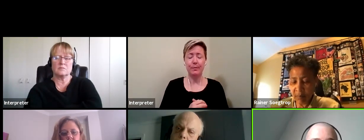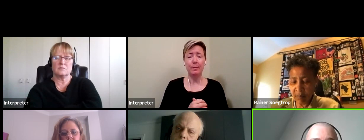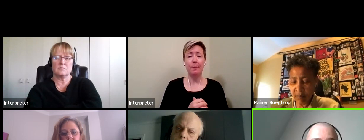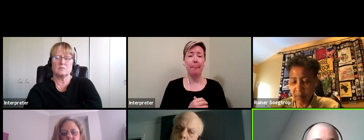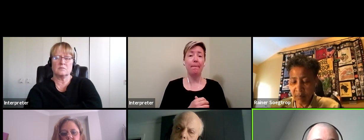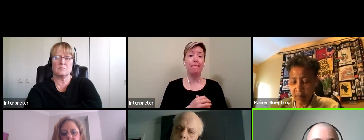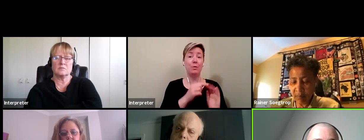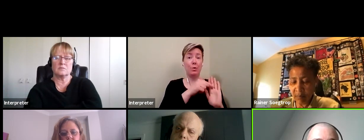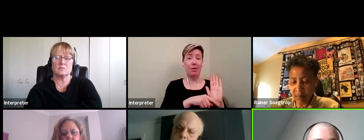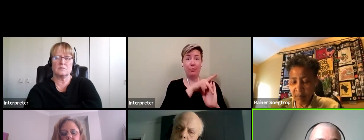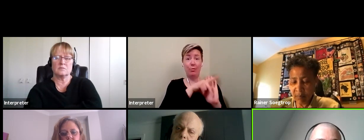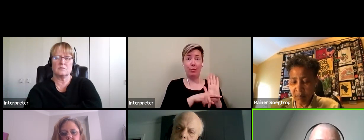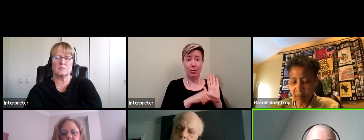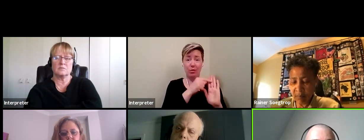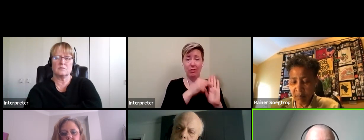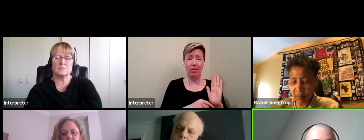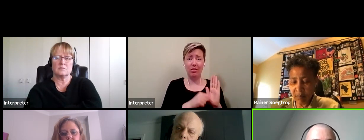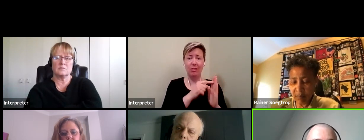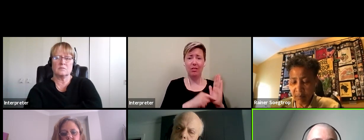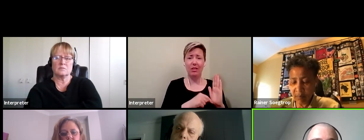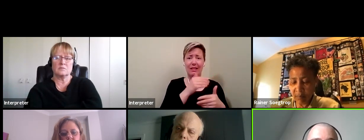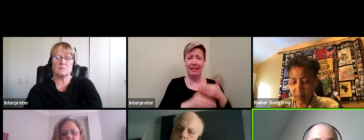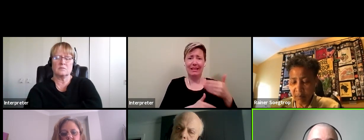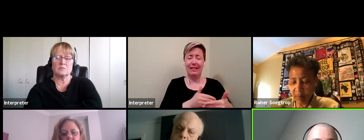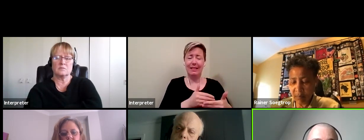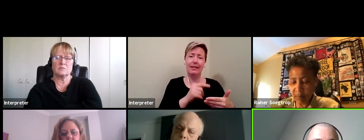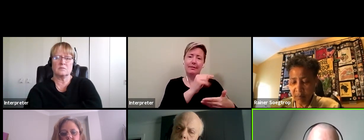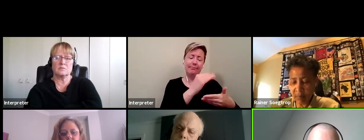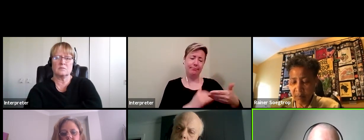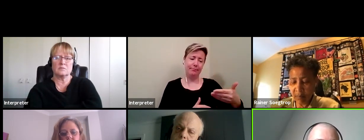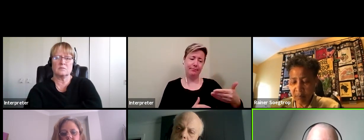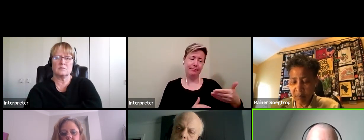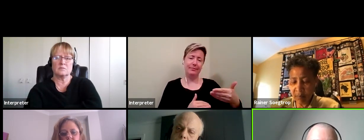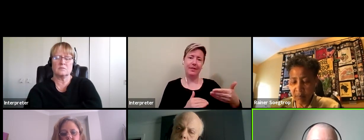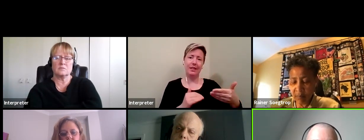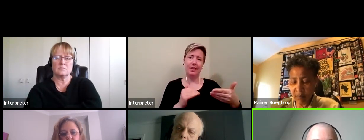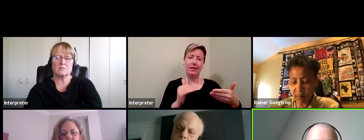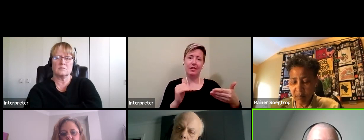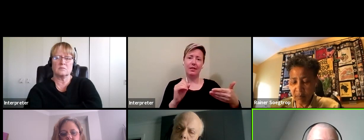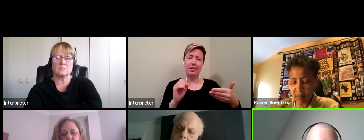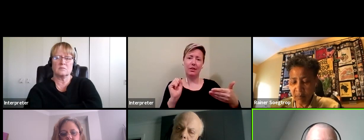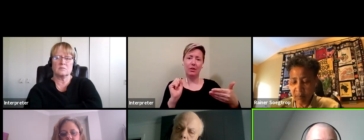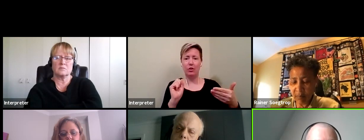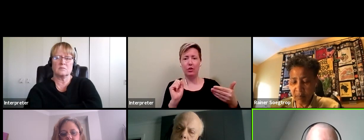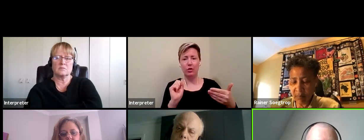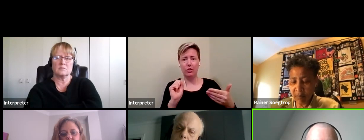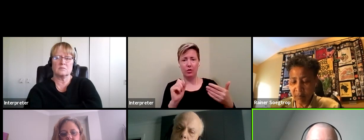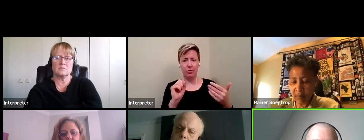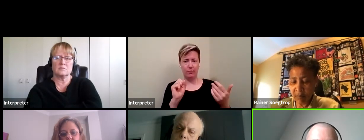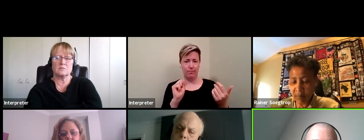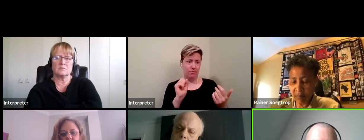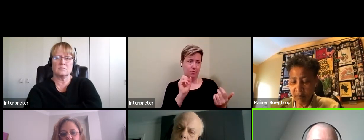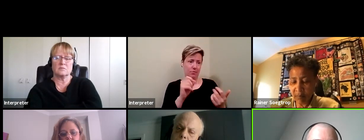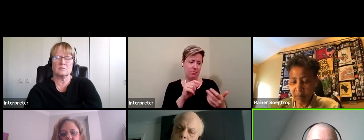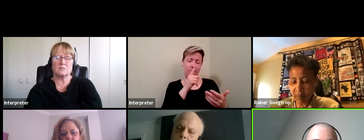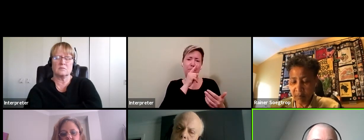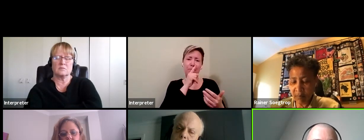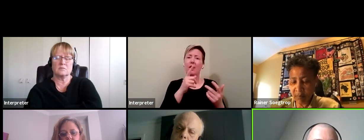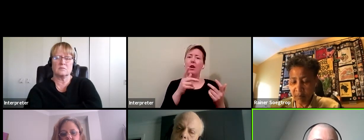draft protocol can have at the various points of contact that persons with disabilities would have in trying to access needed health